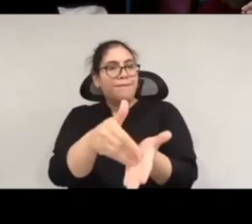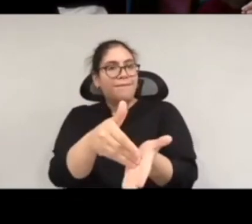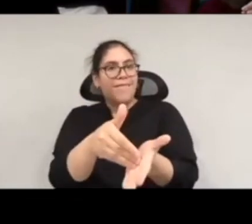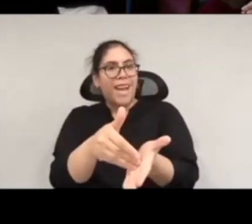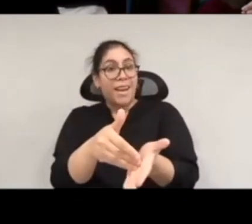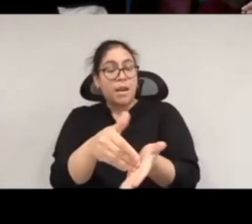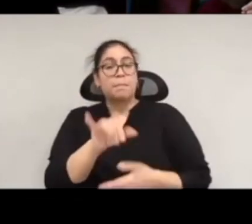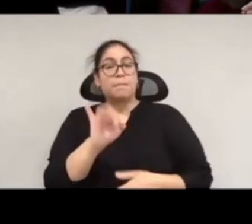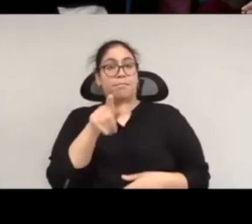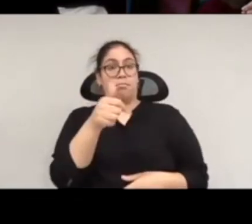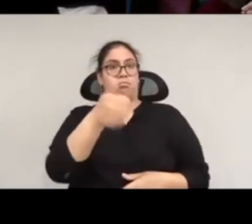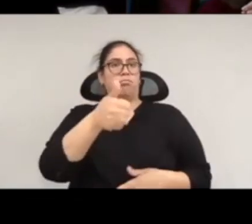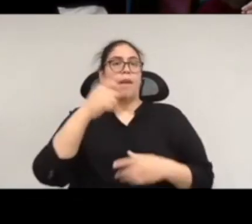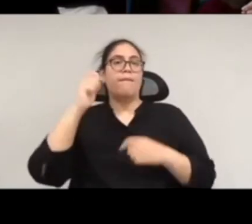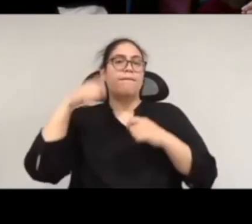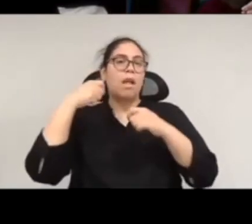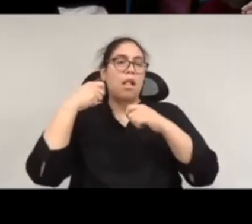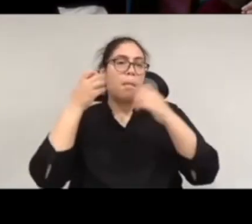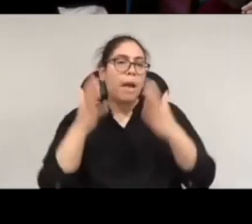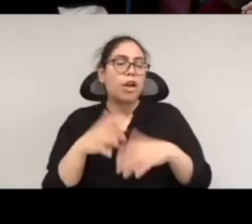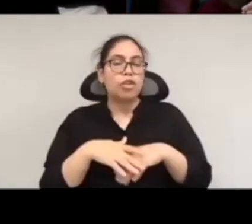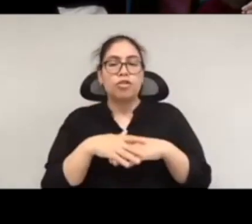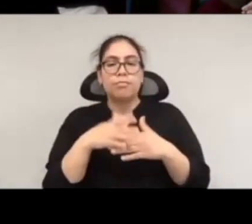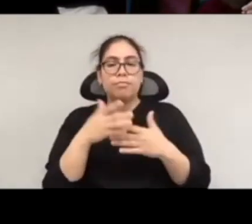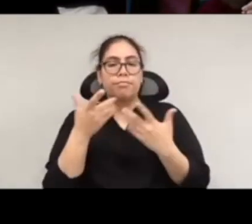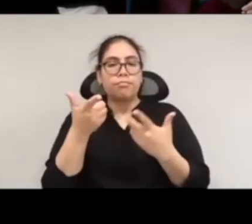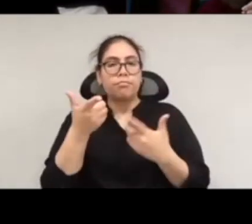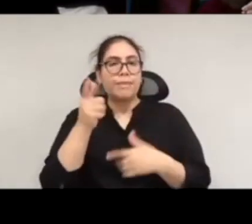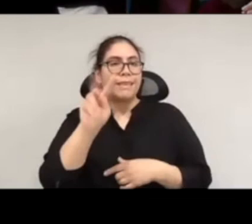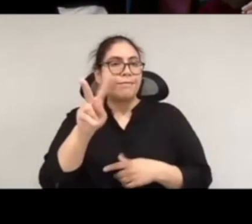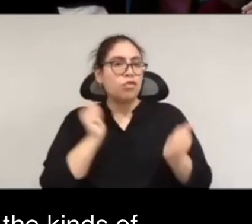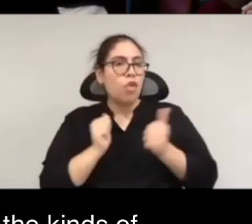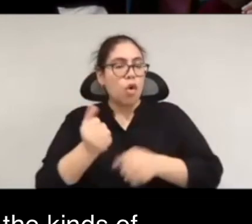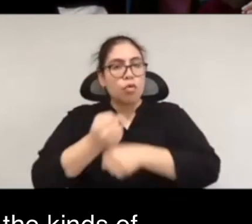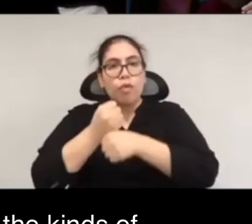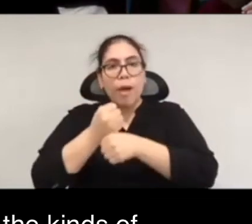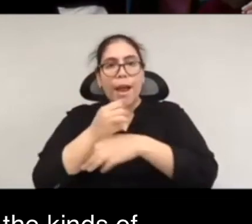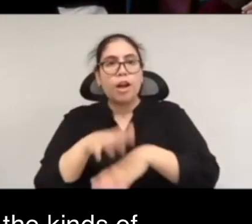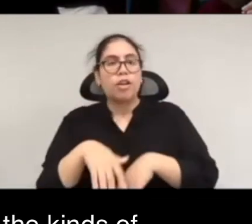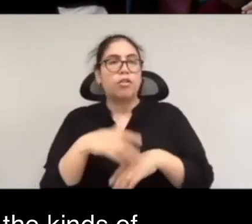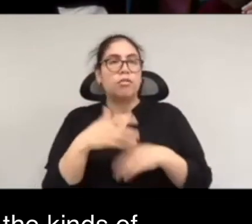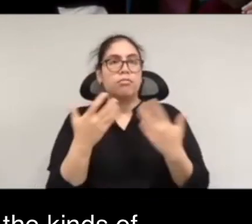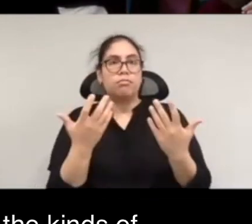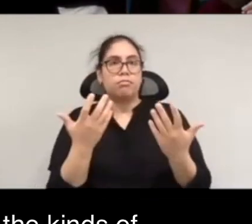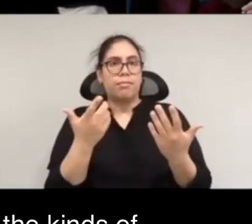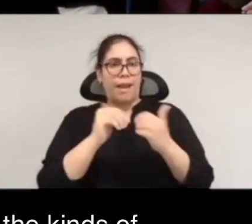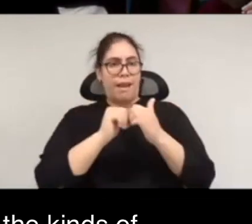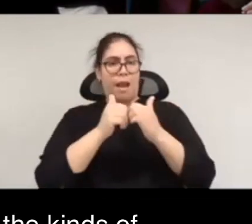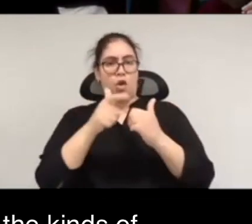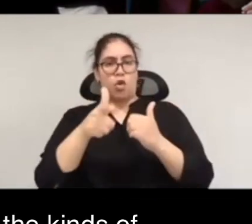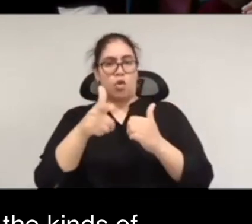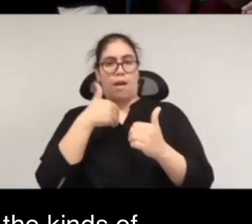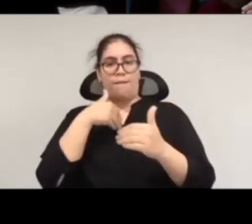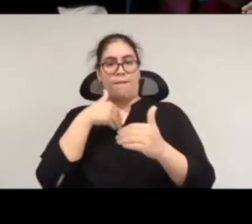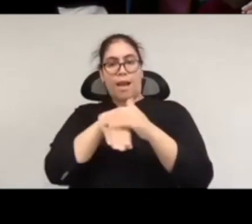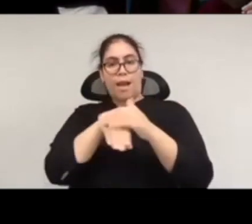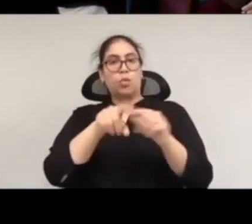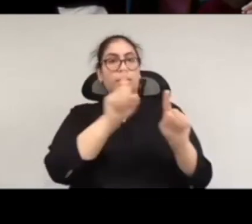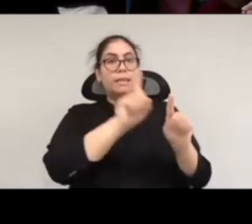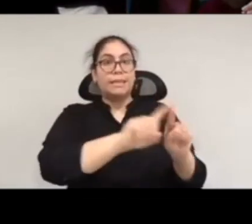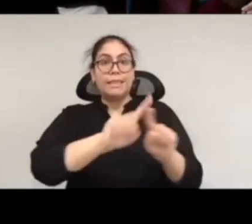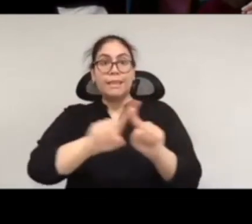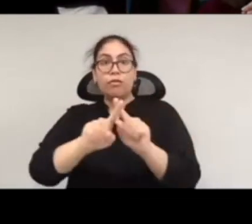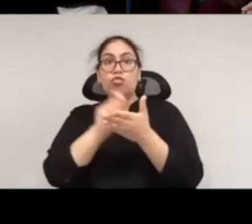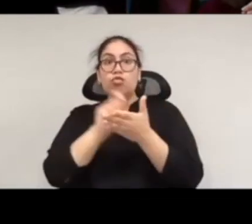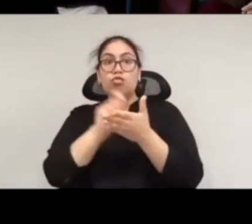you're a filmmaker or a television show creator, having access to the kinds of writers who are going to point out the things that